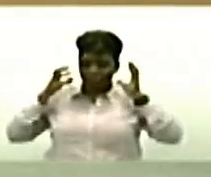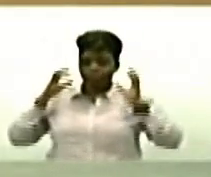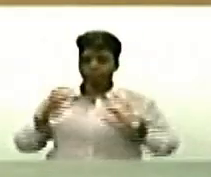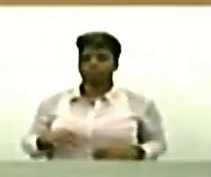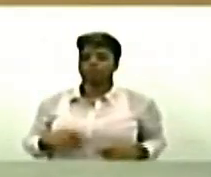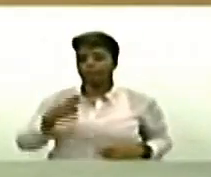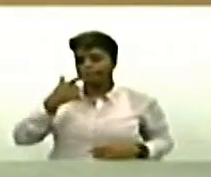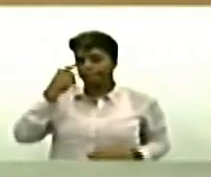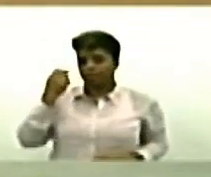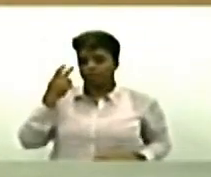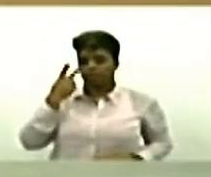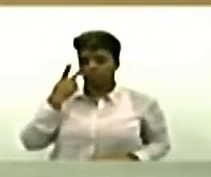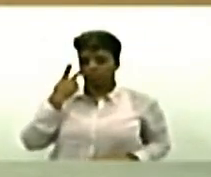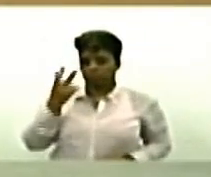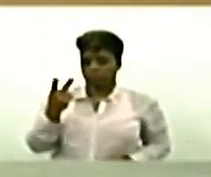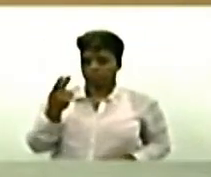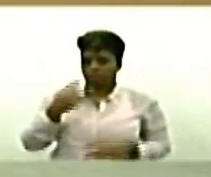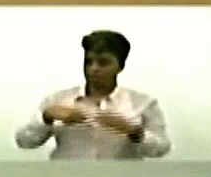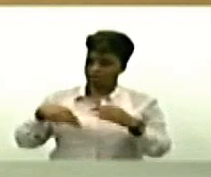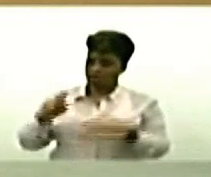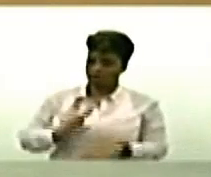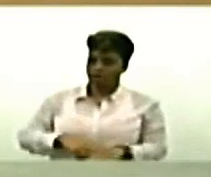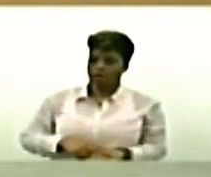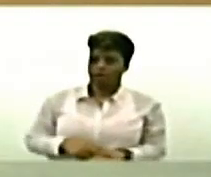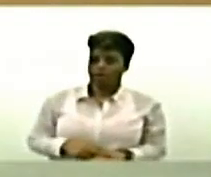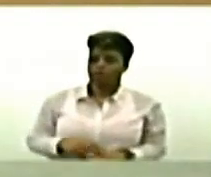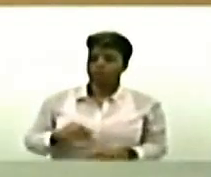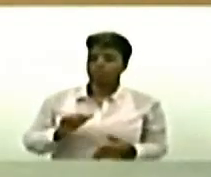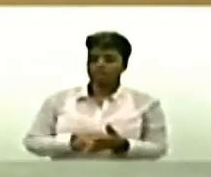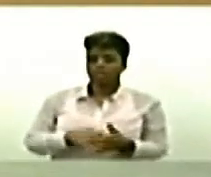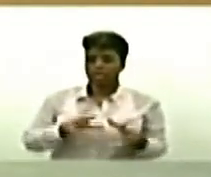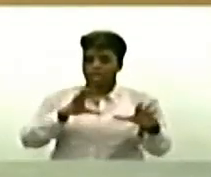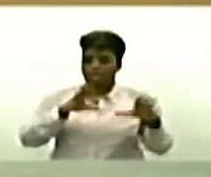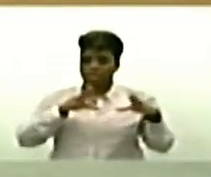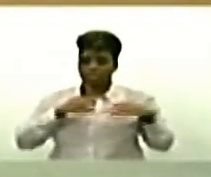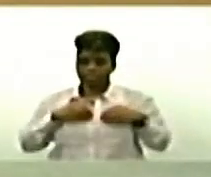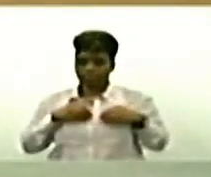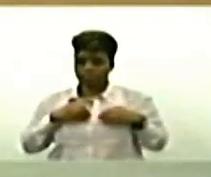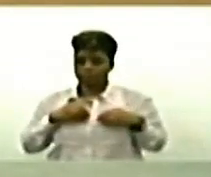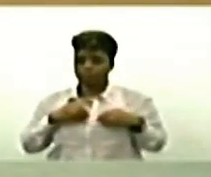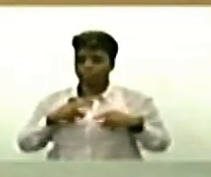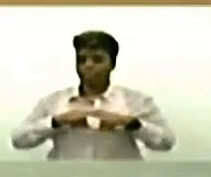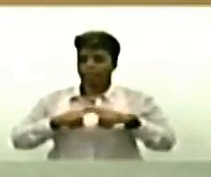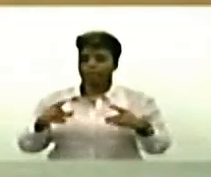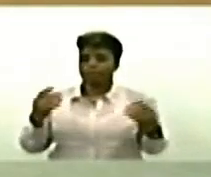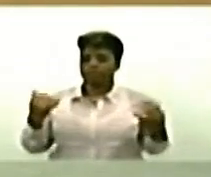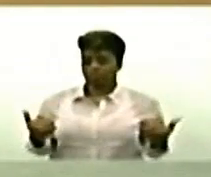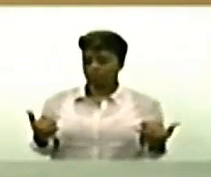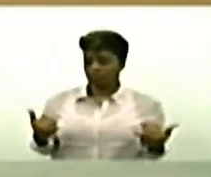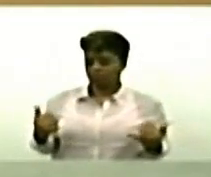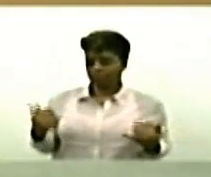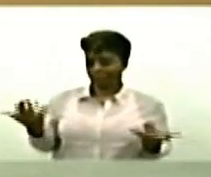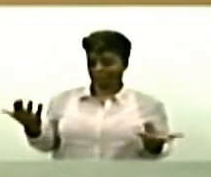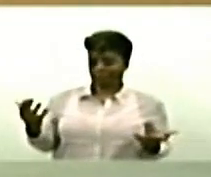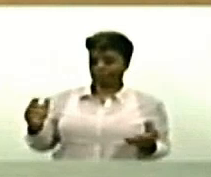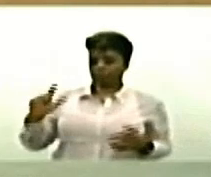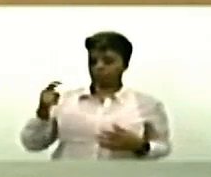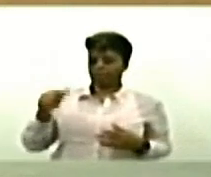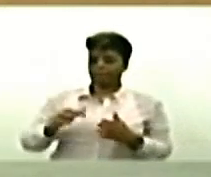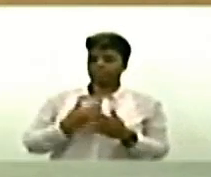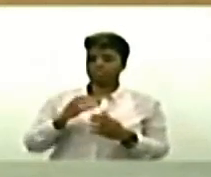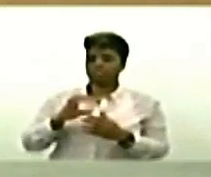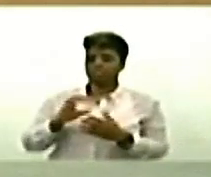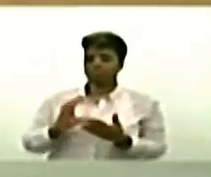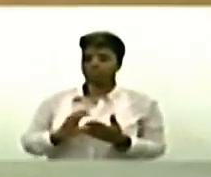because we looked to that as the norm, was accepted. But now in the 21st century, no